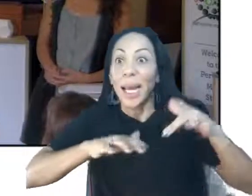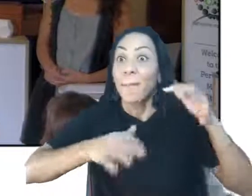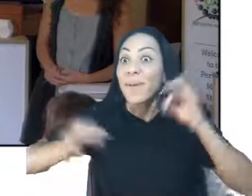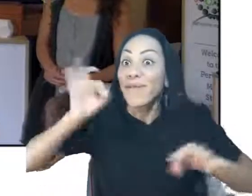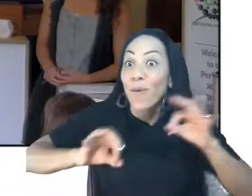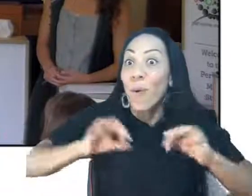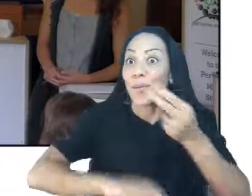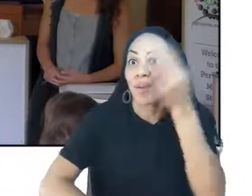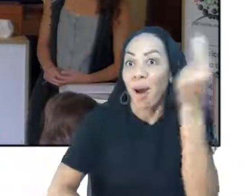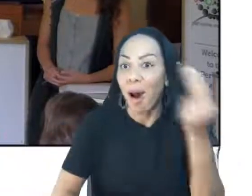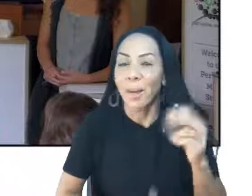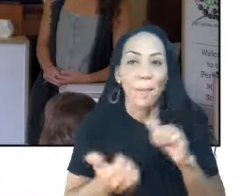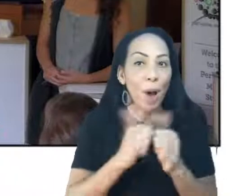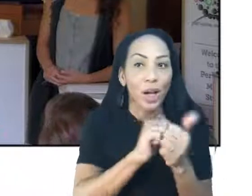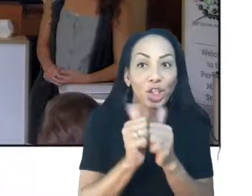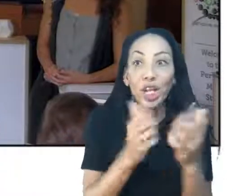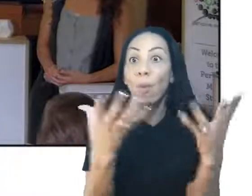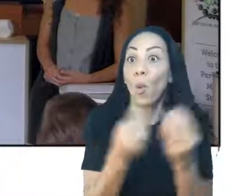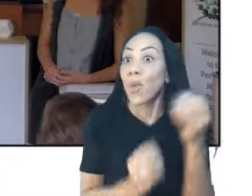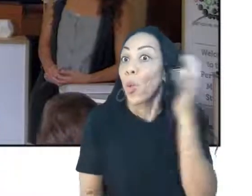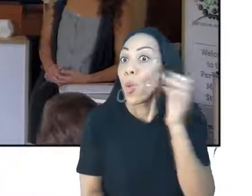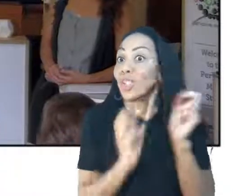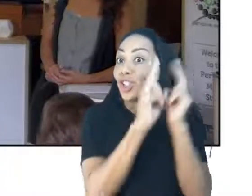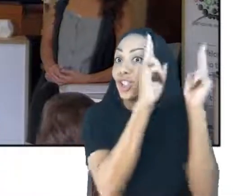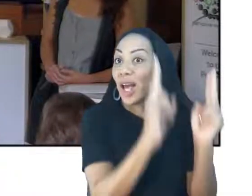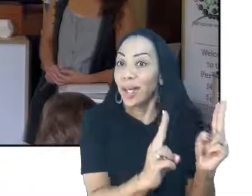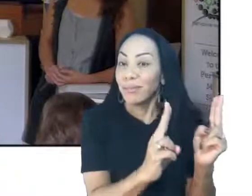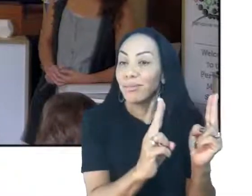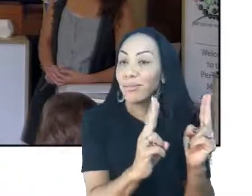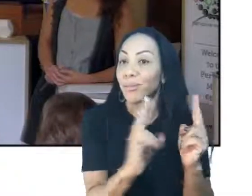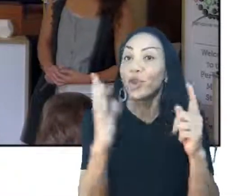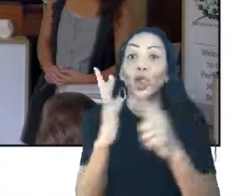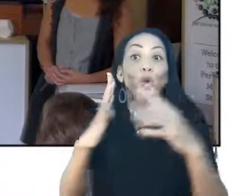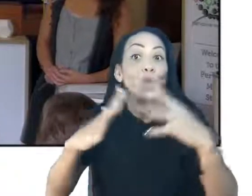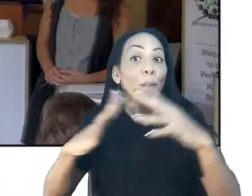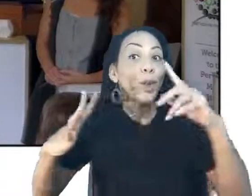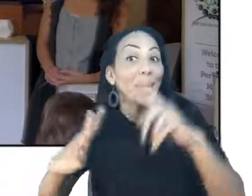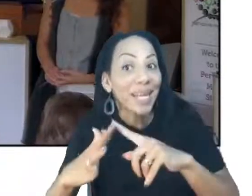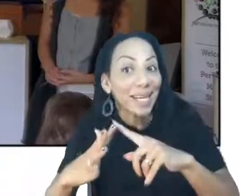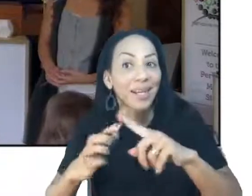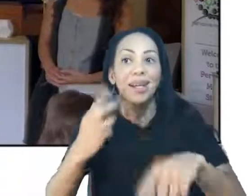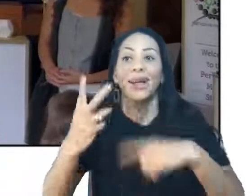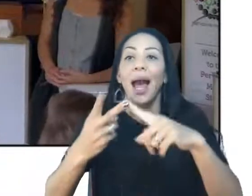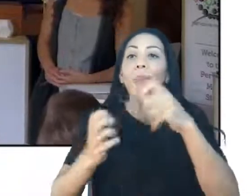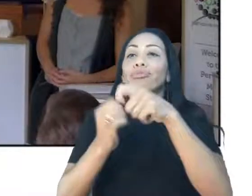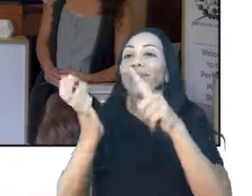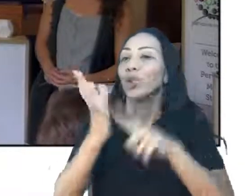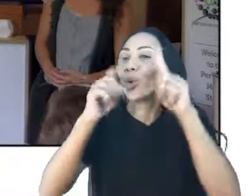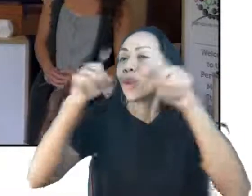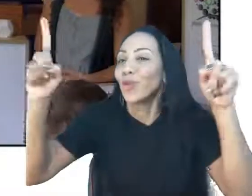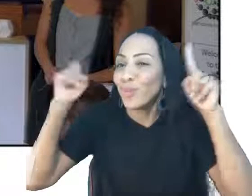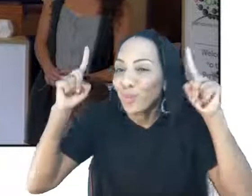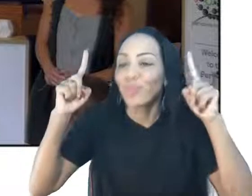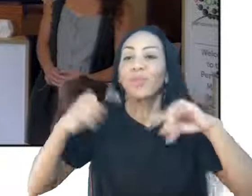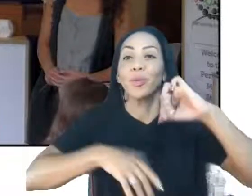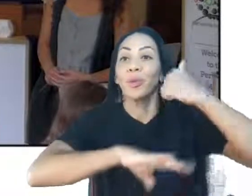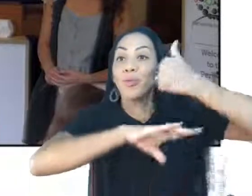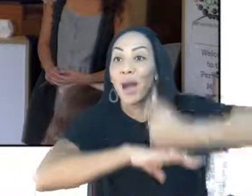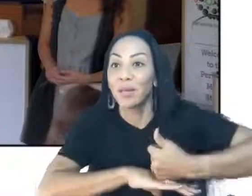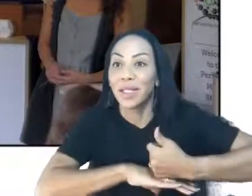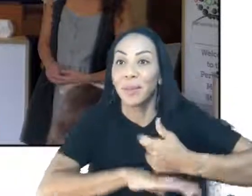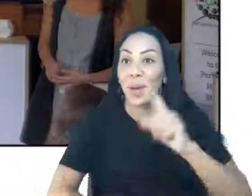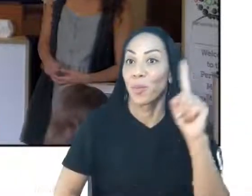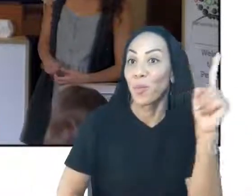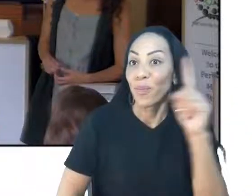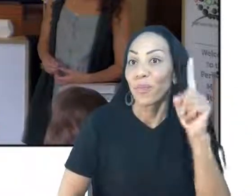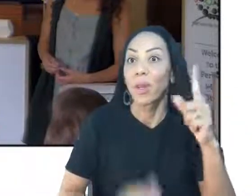a partnership between Watershed, where we are right now, the University of the West of England, the University of Bristol, and we're funded by Arts Council England. And